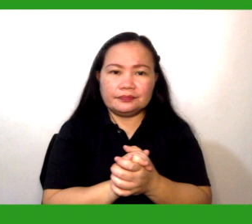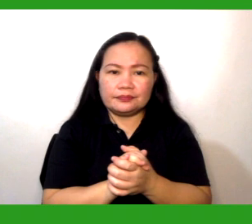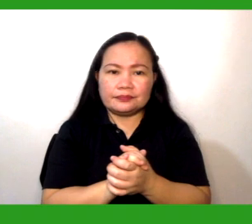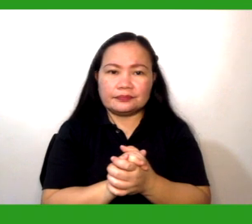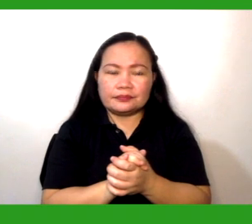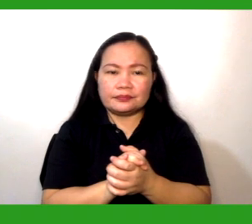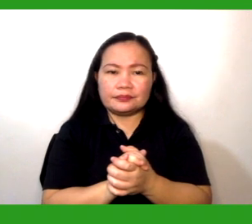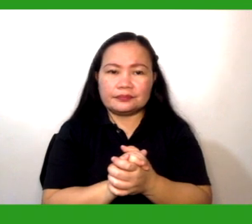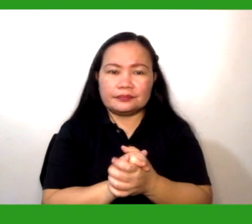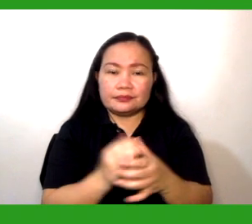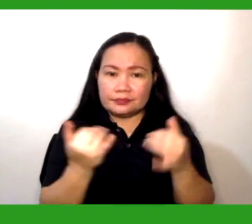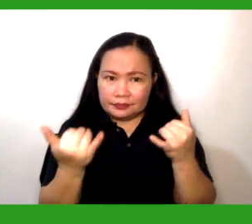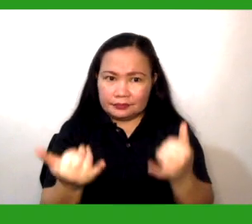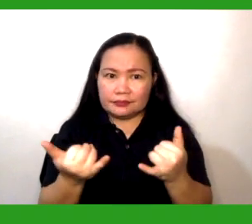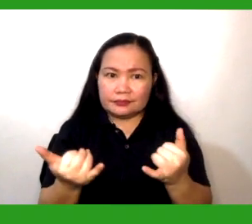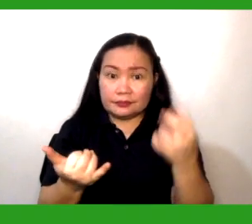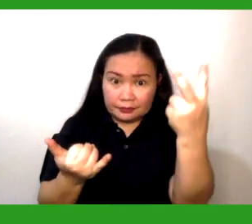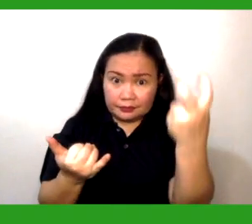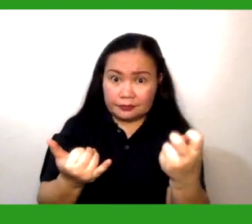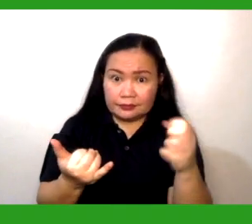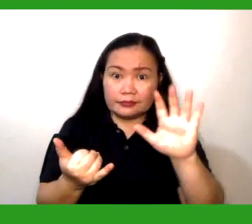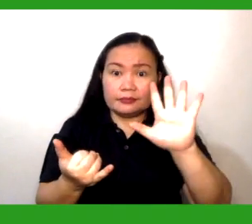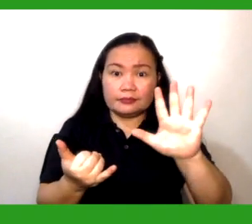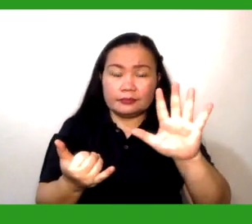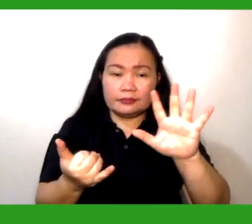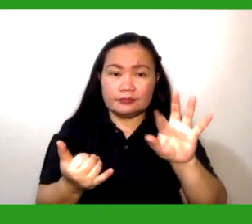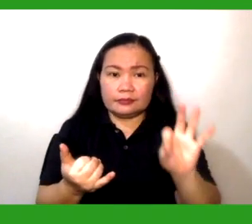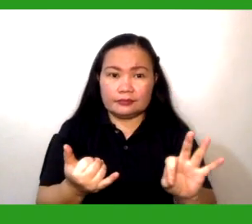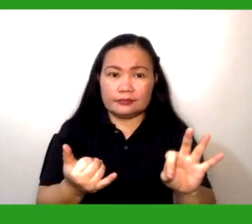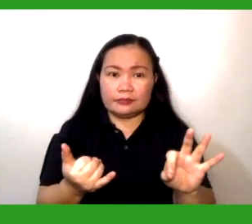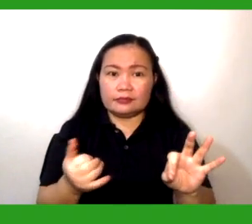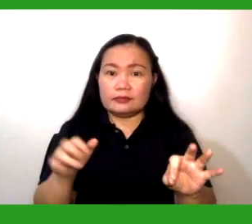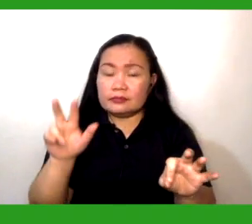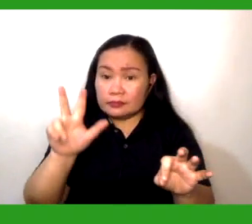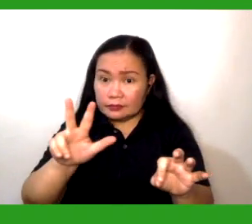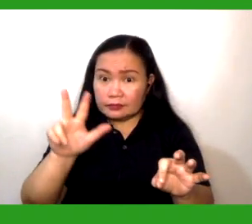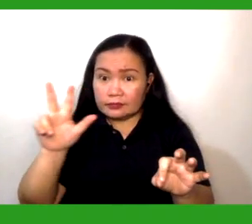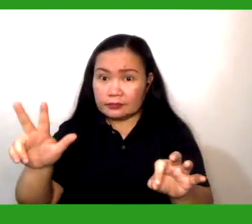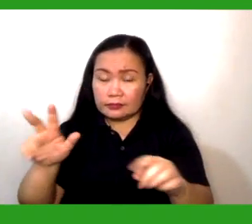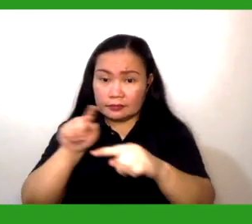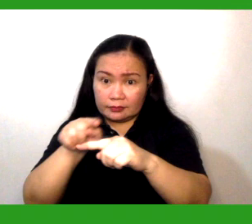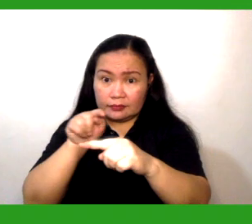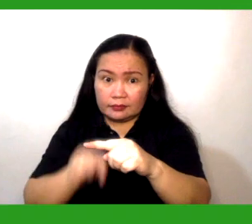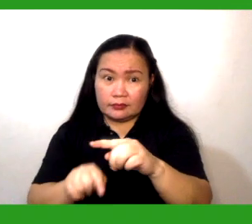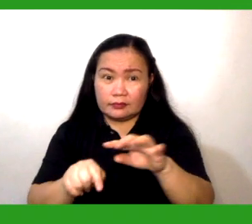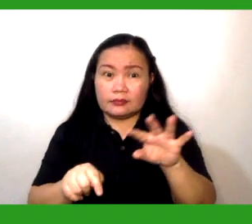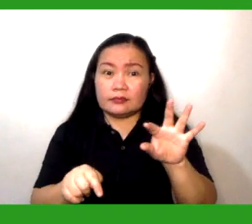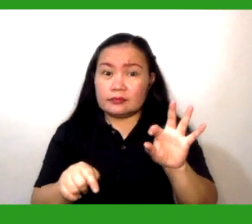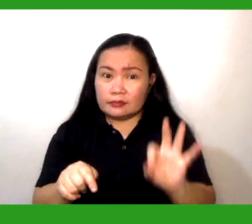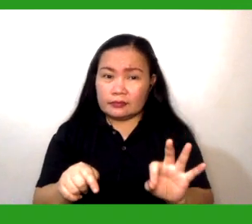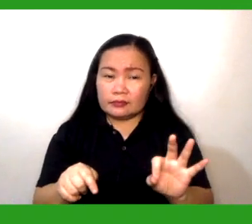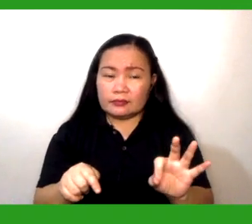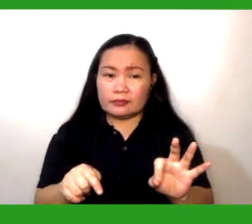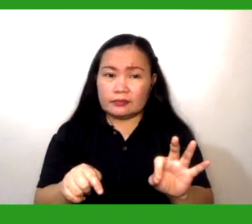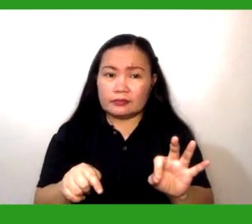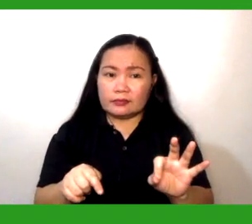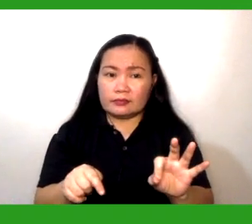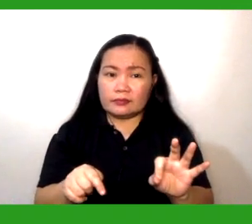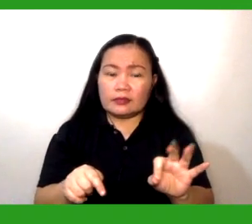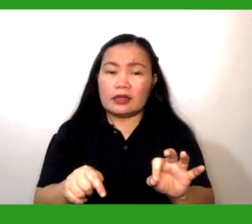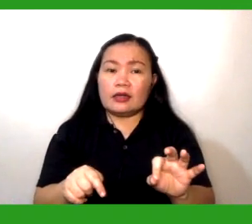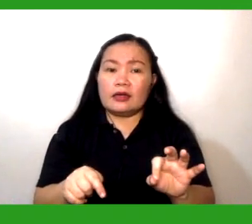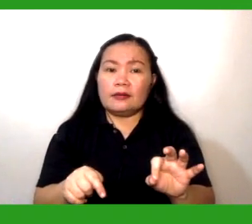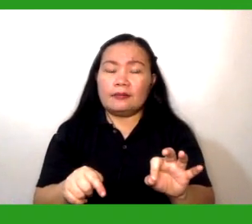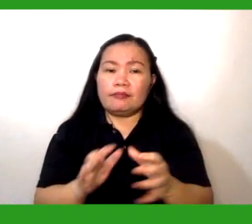33. Okay, now, 33 divide by 9. So, pwede rin, ulitin ko ha, pwede pong 5